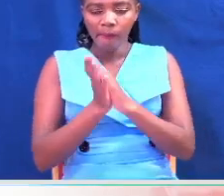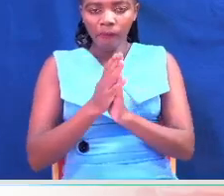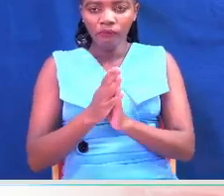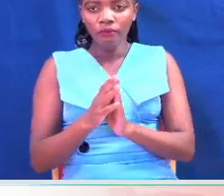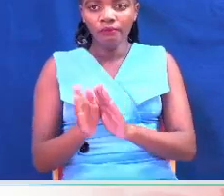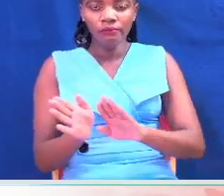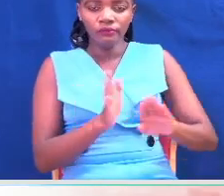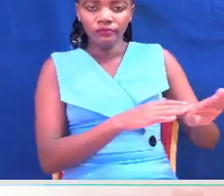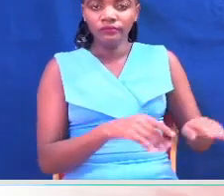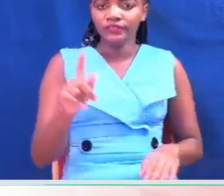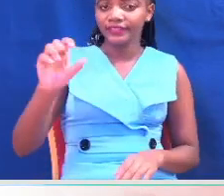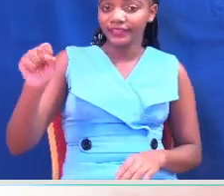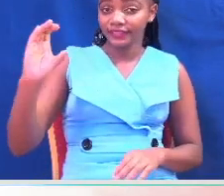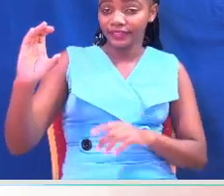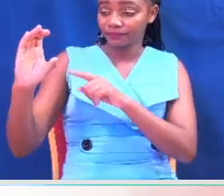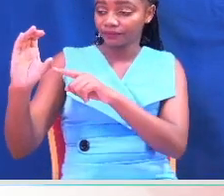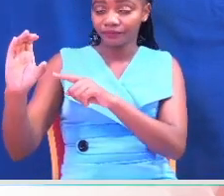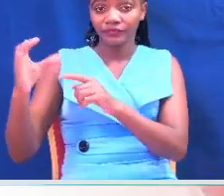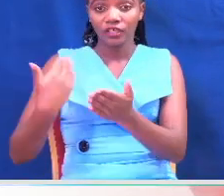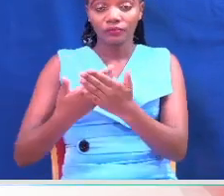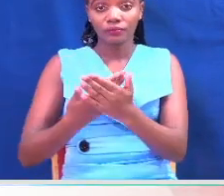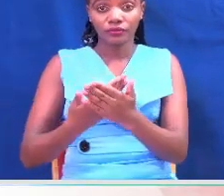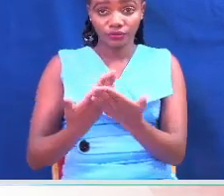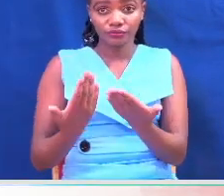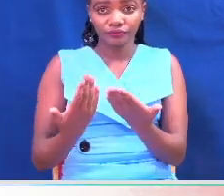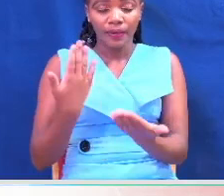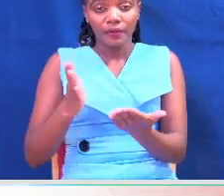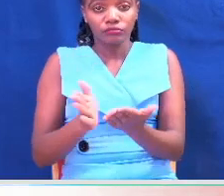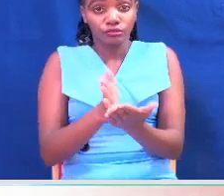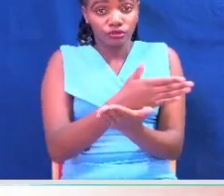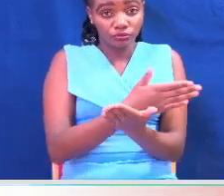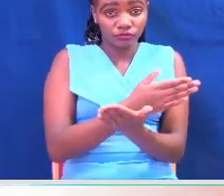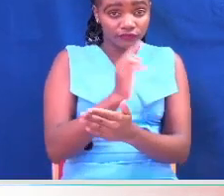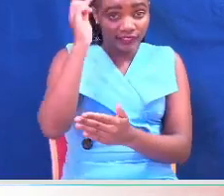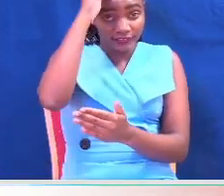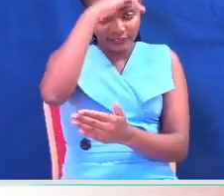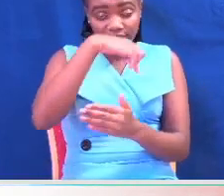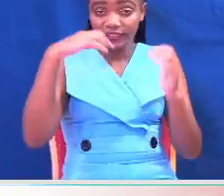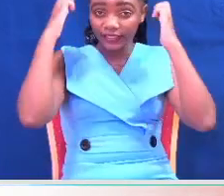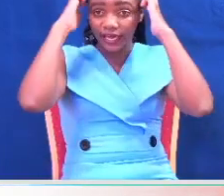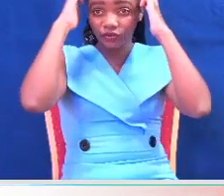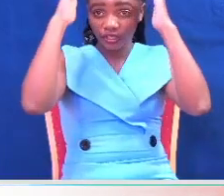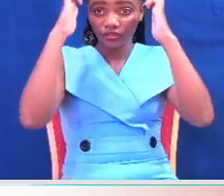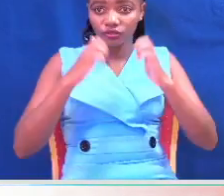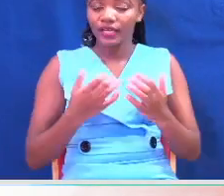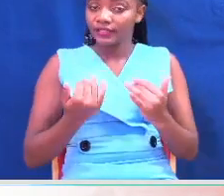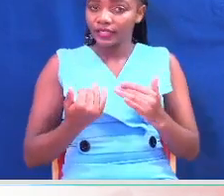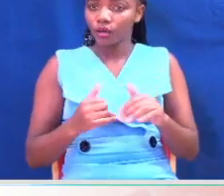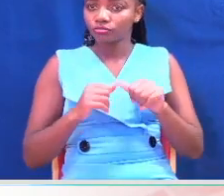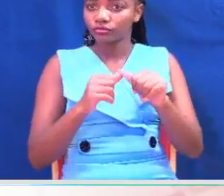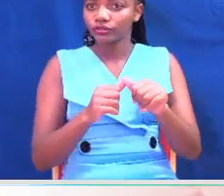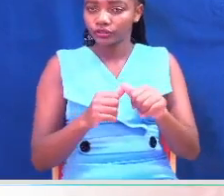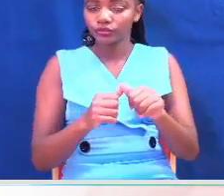Moving on, the Teacher Service Commission's proposal that could lead to the scrapping off of the Bachelor of Education as currently offered